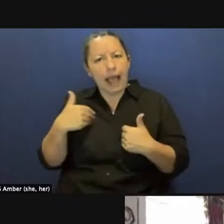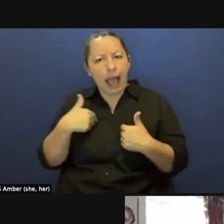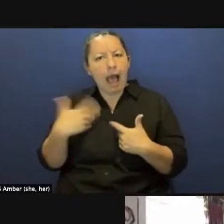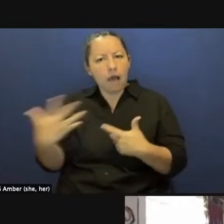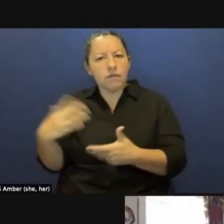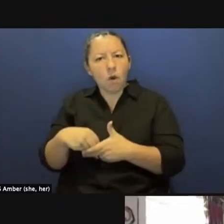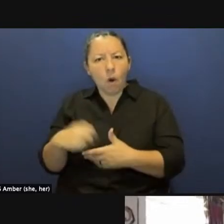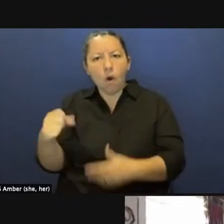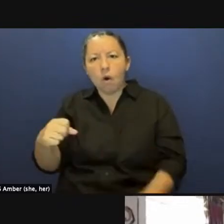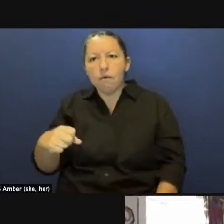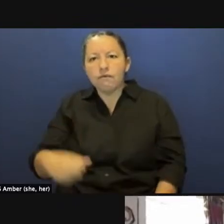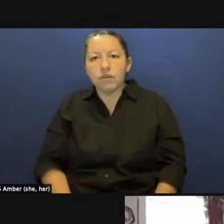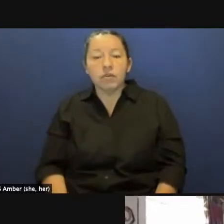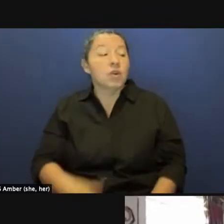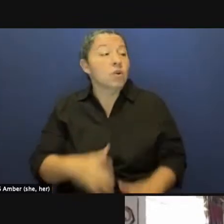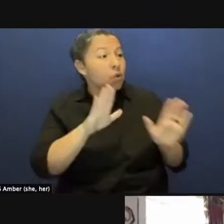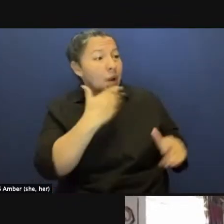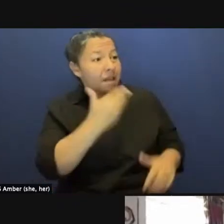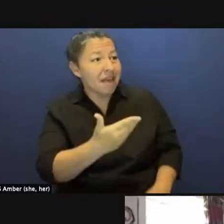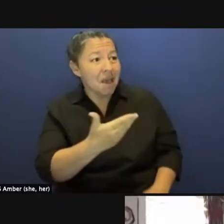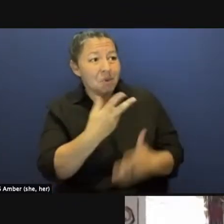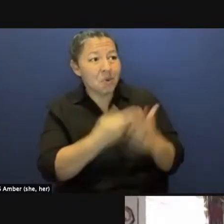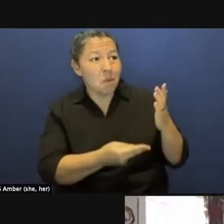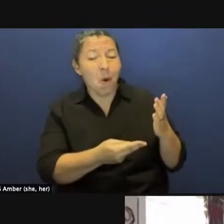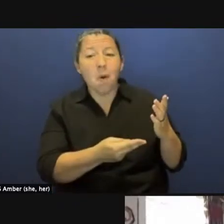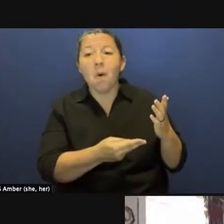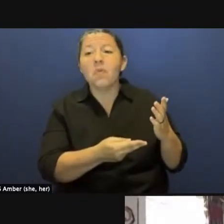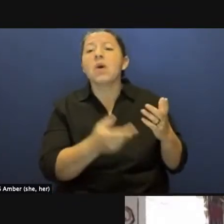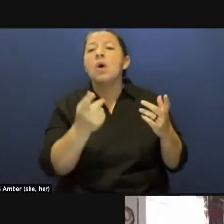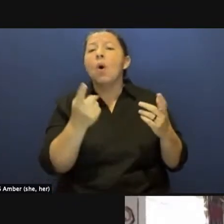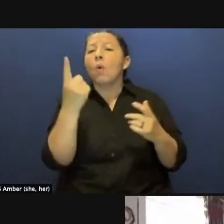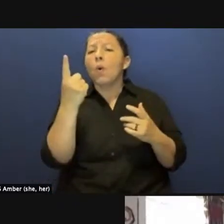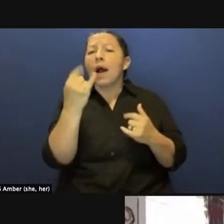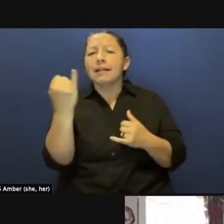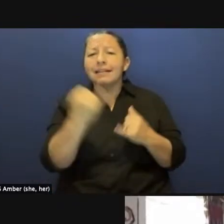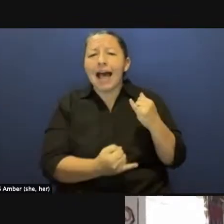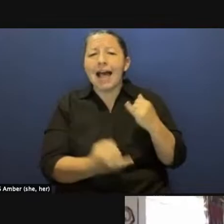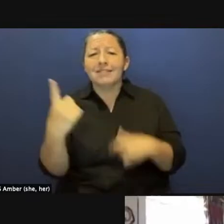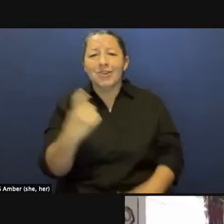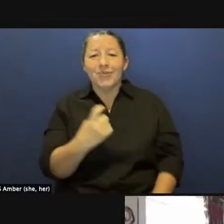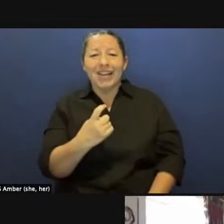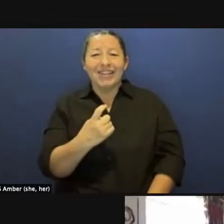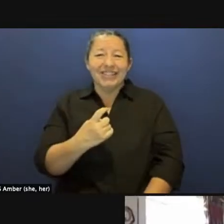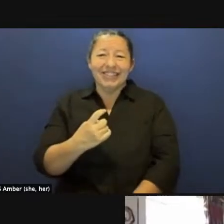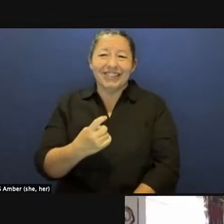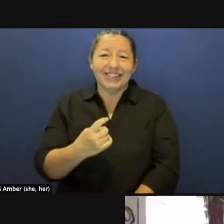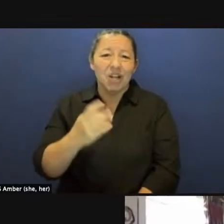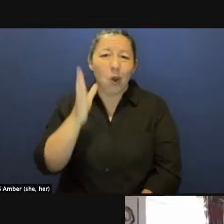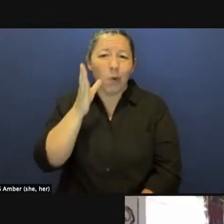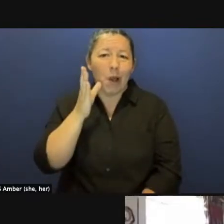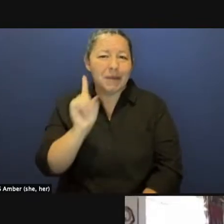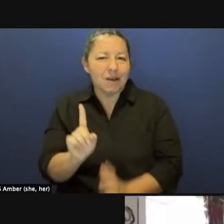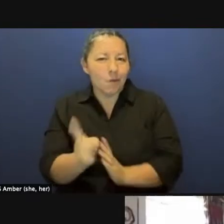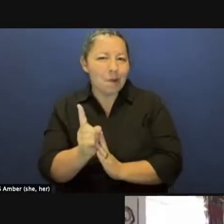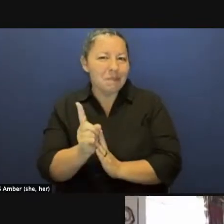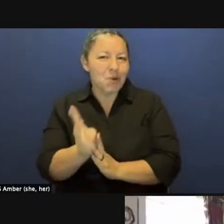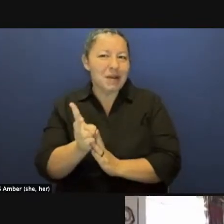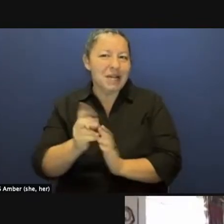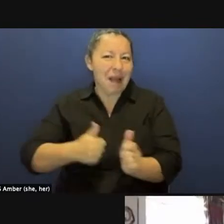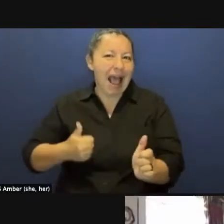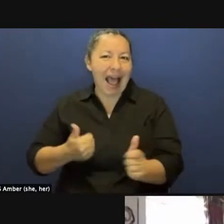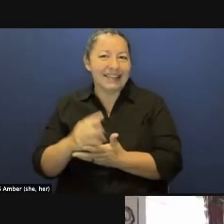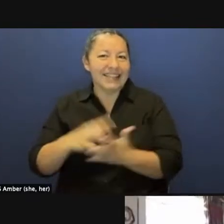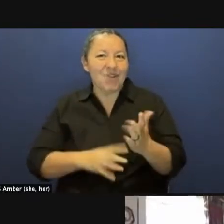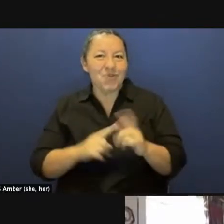Great. Thank you both. And then let's take one last question, even though it'll make us a minute or 2 late. And that's